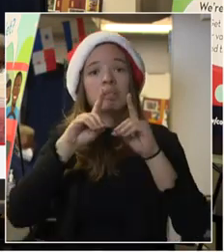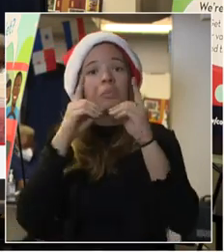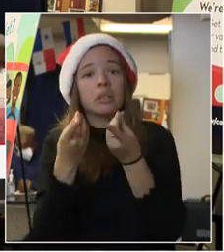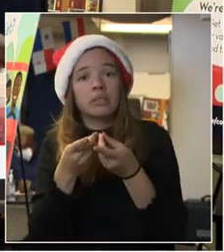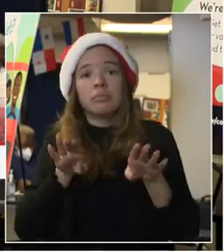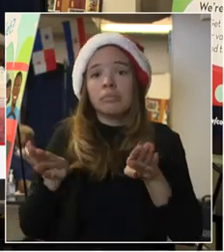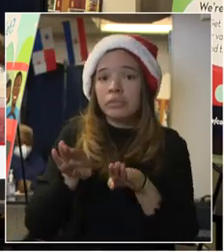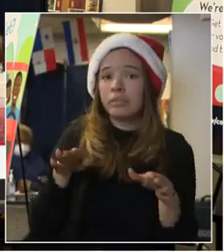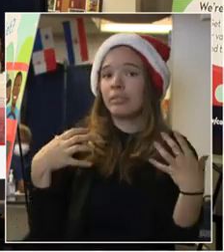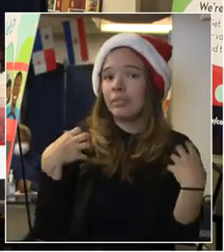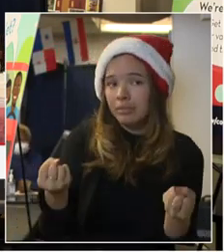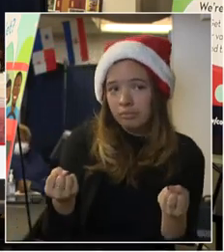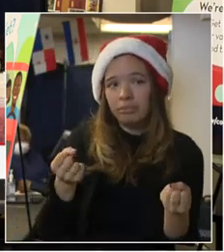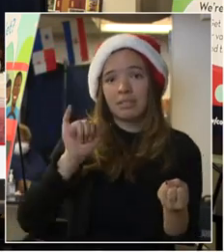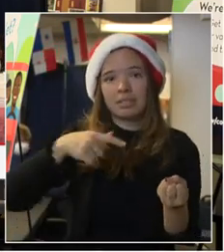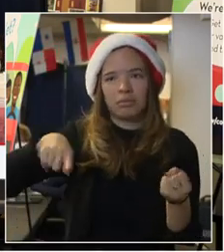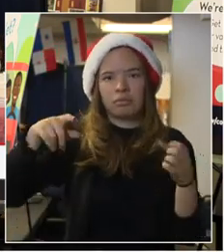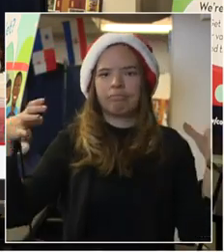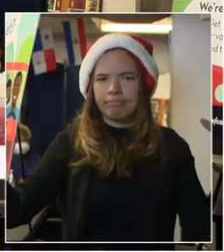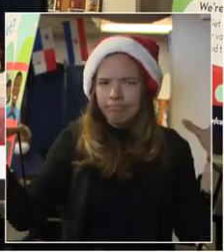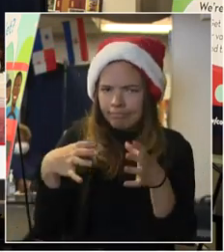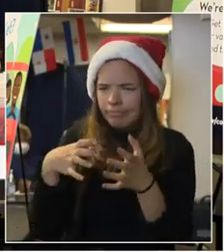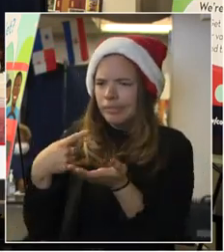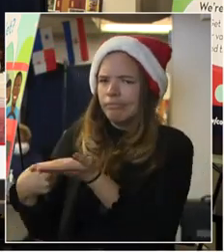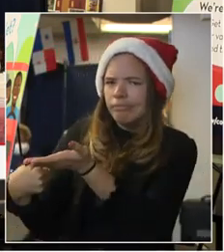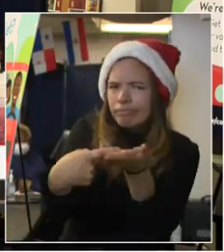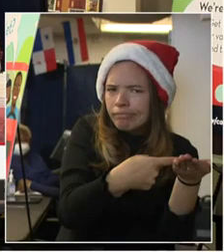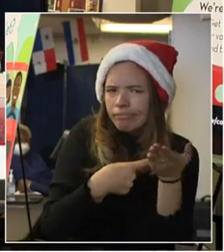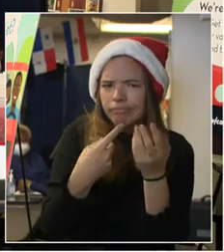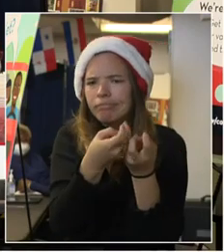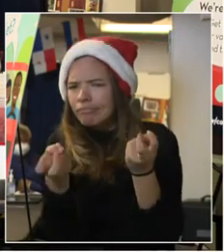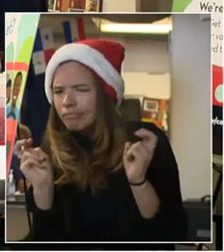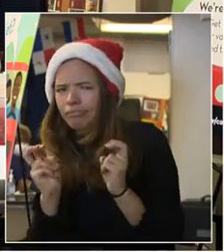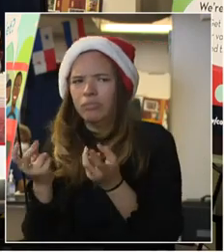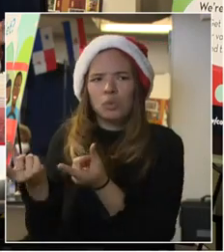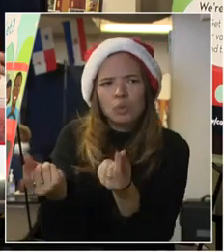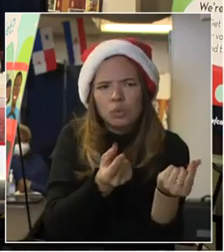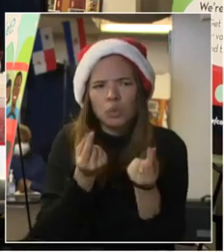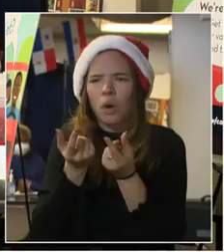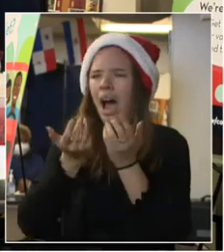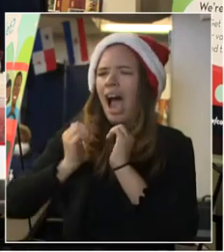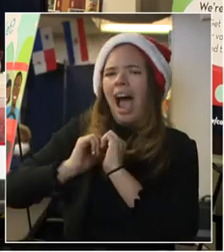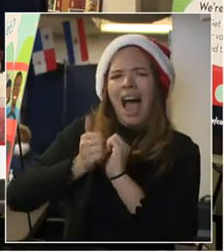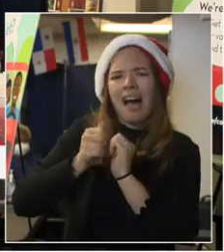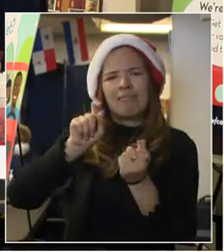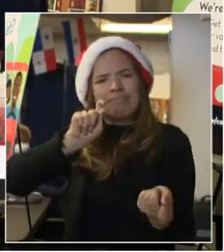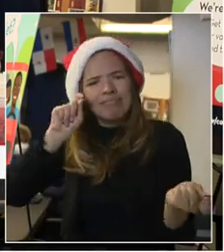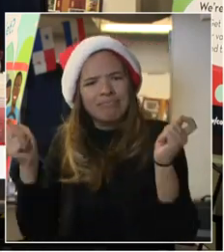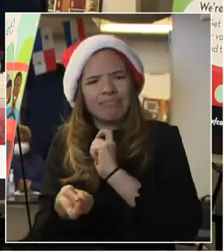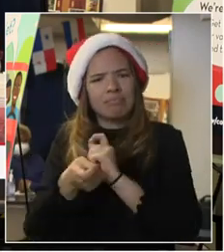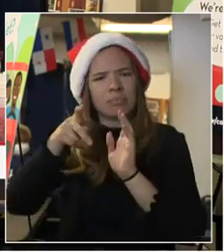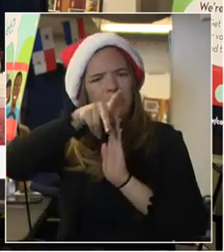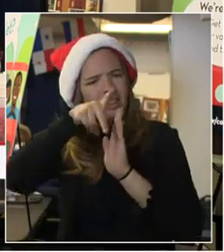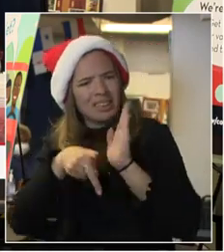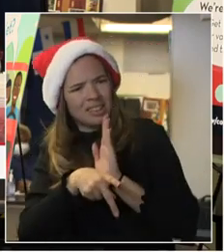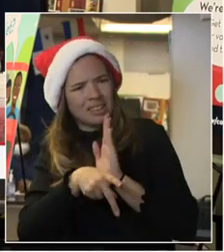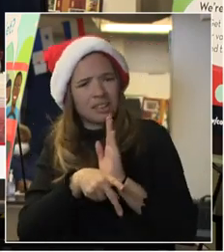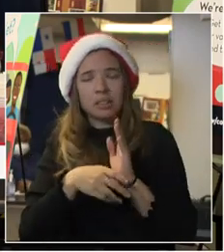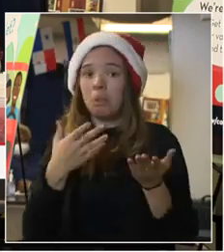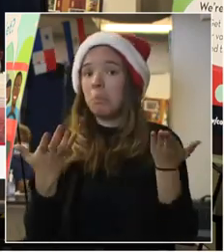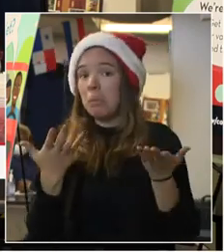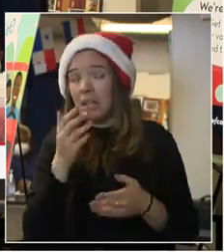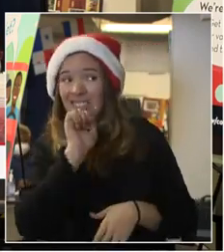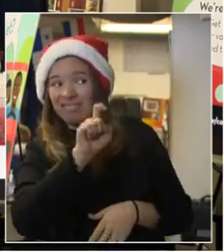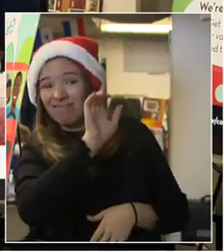The goal is to discuss possible policy changes that may require the mayor's review and approval, and it